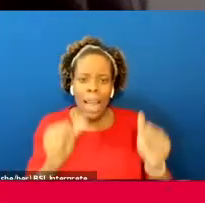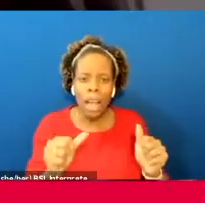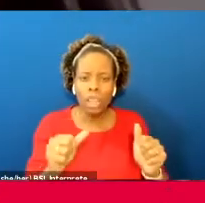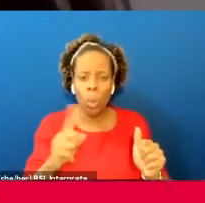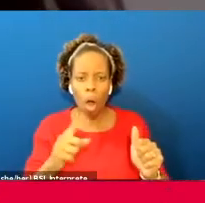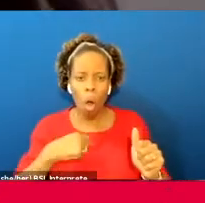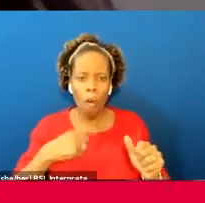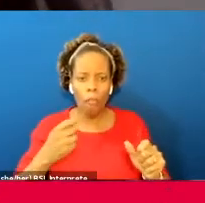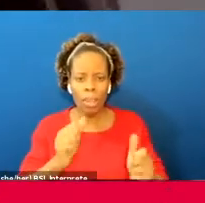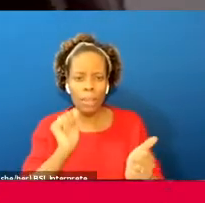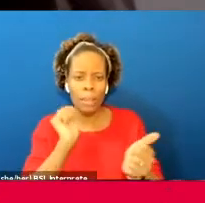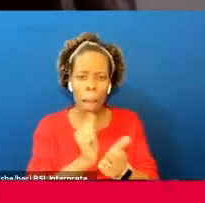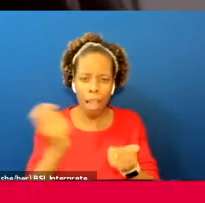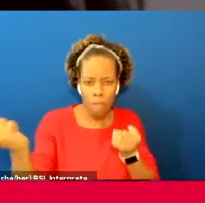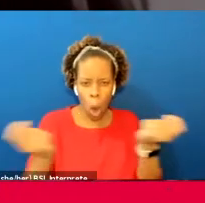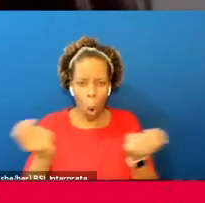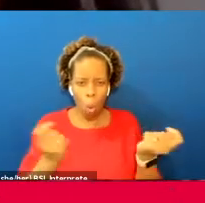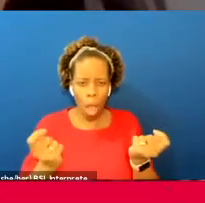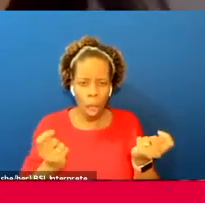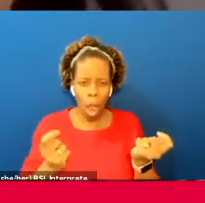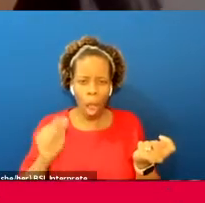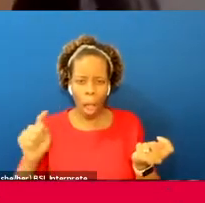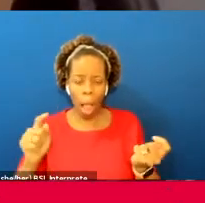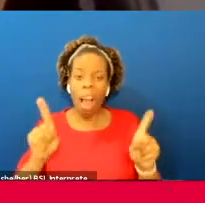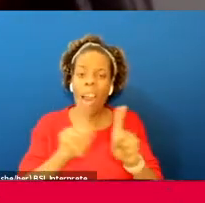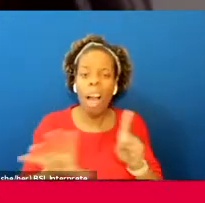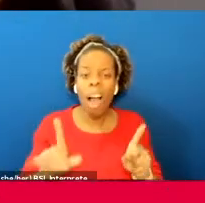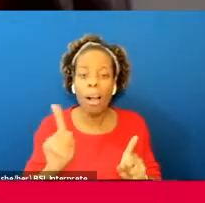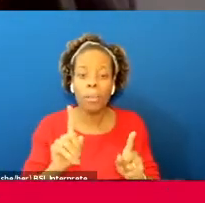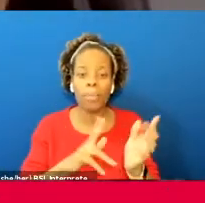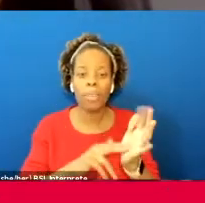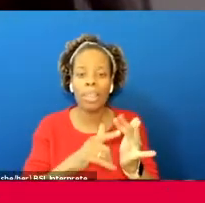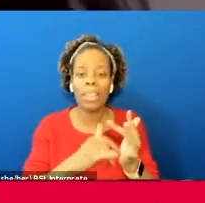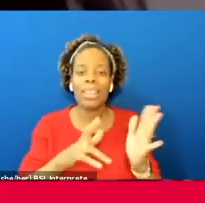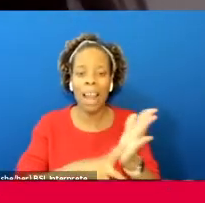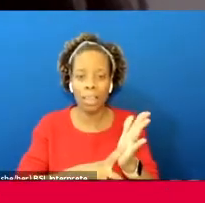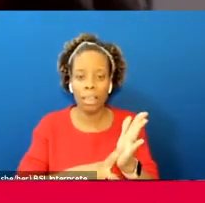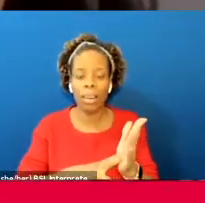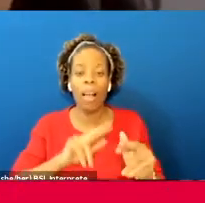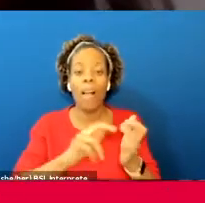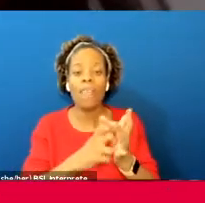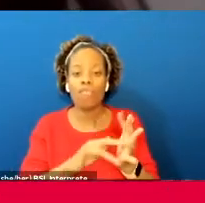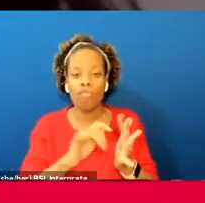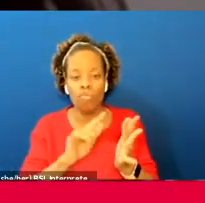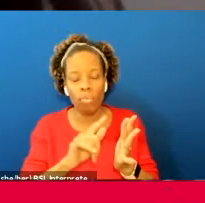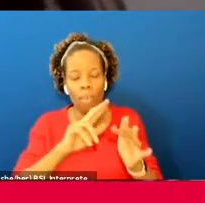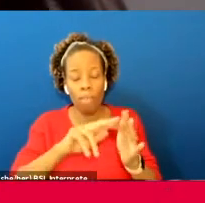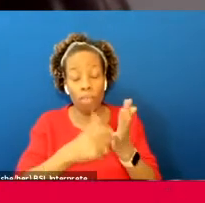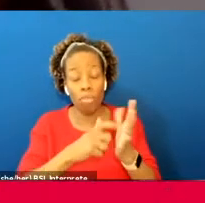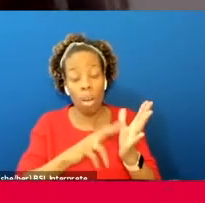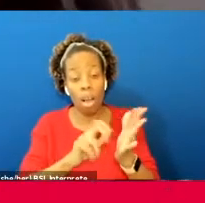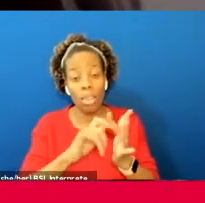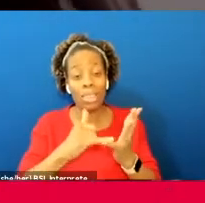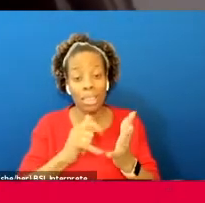who were involved in the transatlantic slave trade, such as Nelson, Francis Drake, and various other admirals